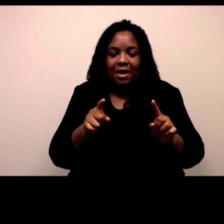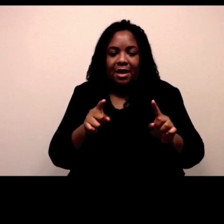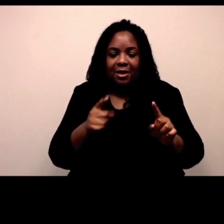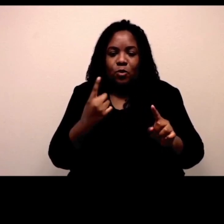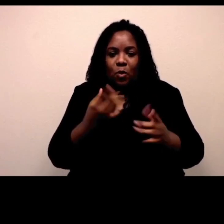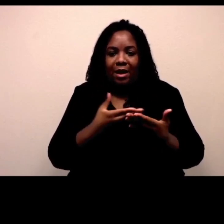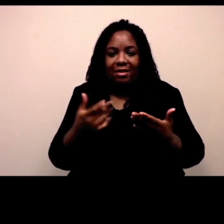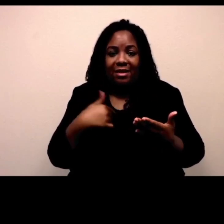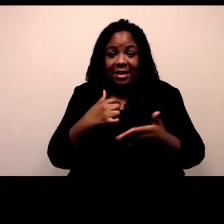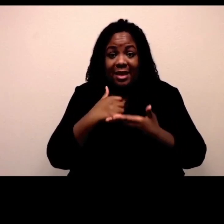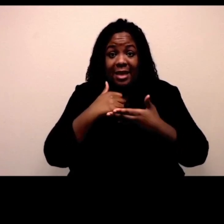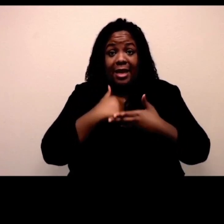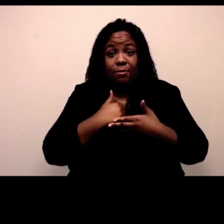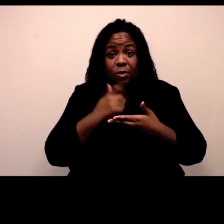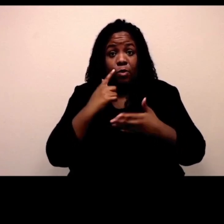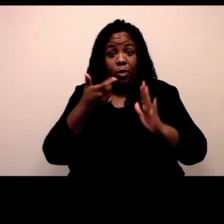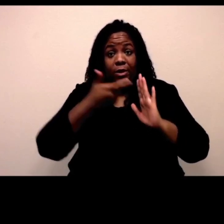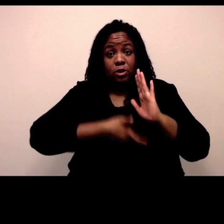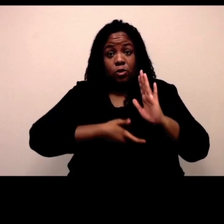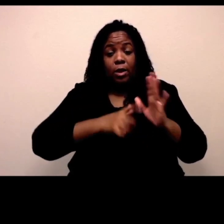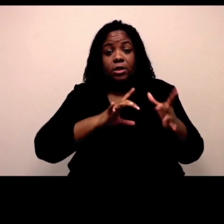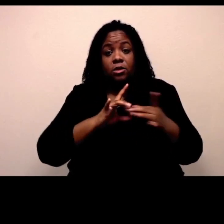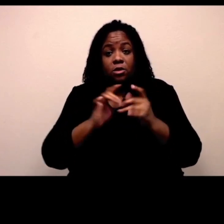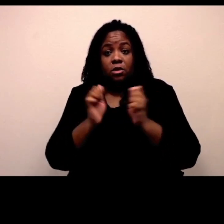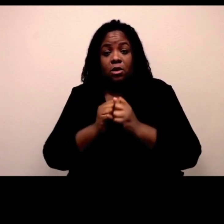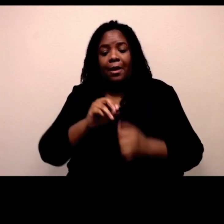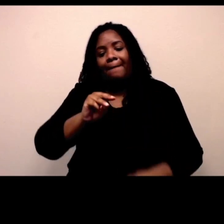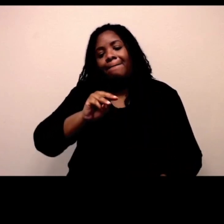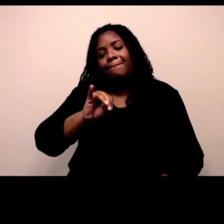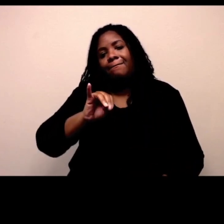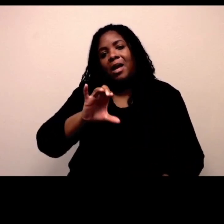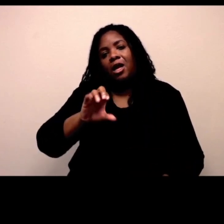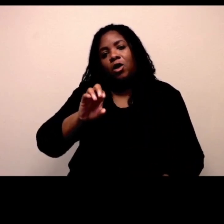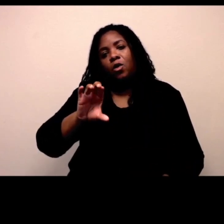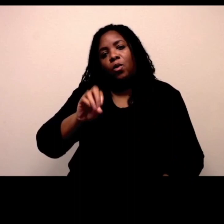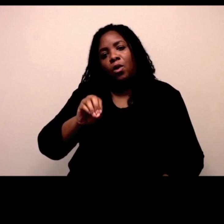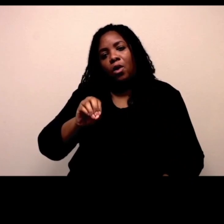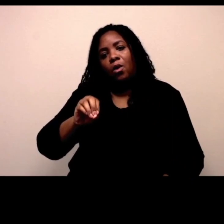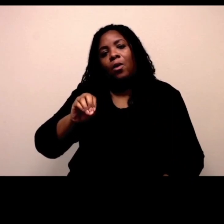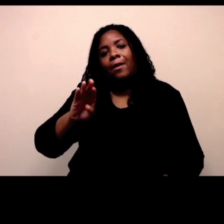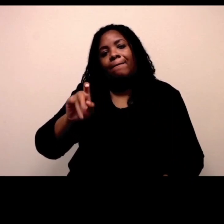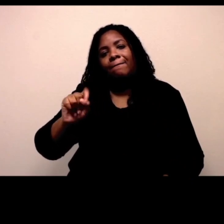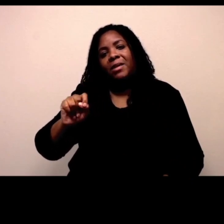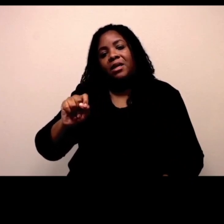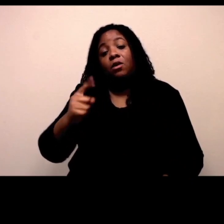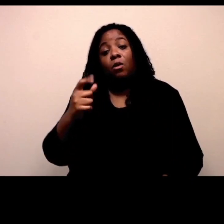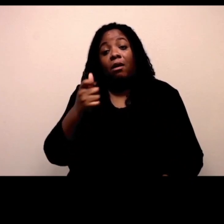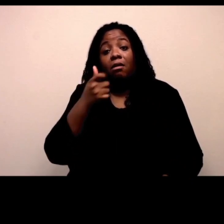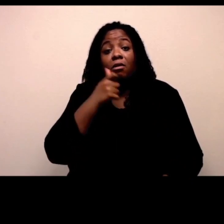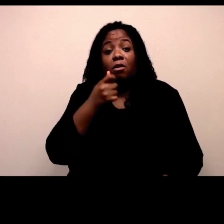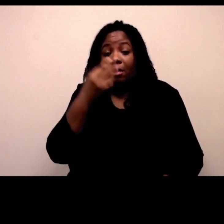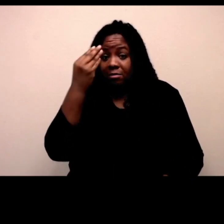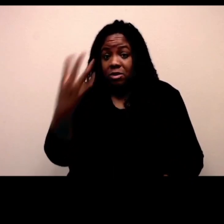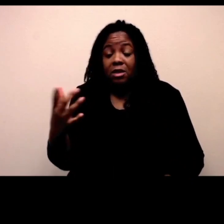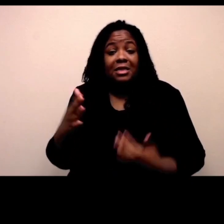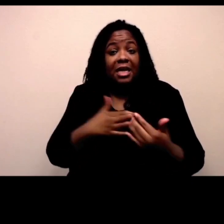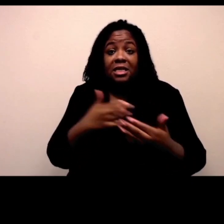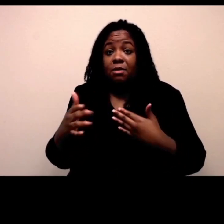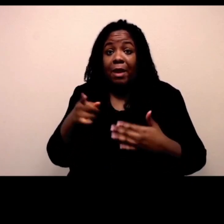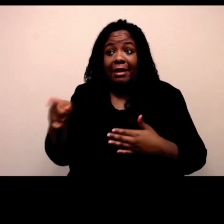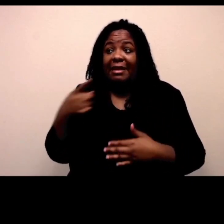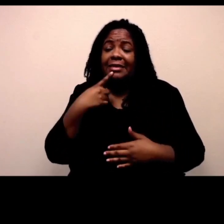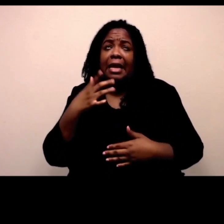thing that helped me was Scratch in combination with Microbit, because the one thing I'm going to tell you about girls, no matter what type of girl they say that they